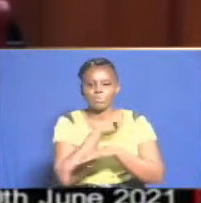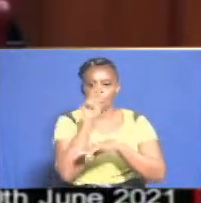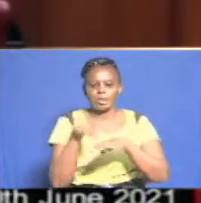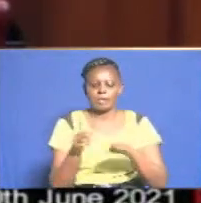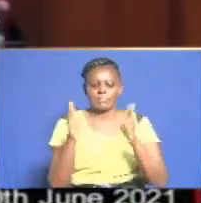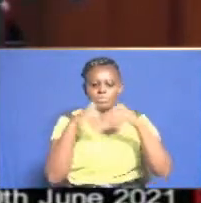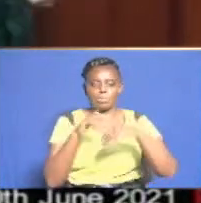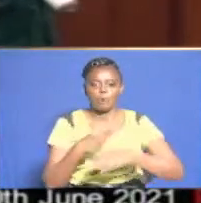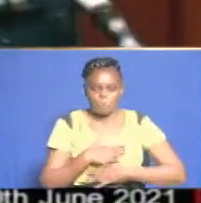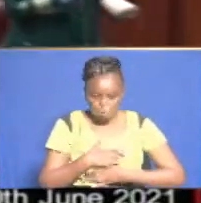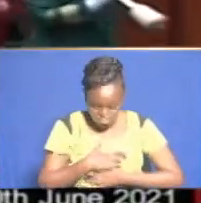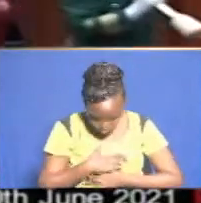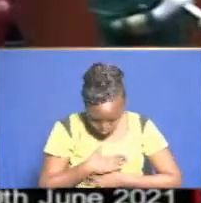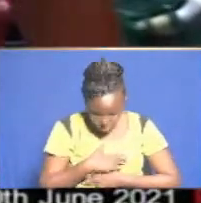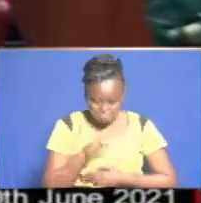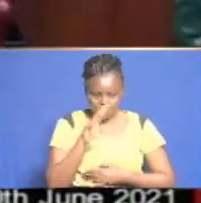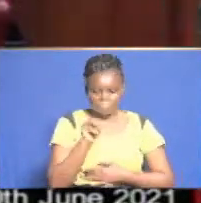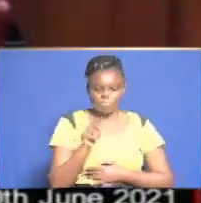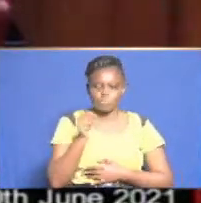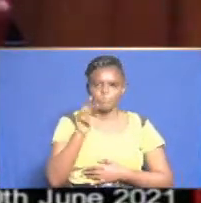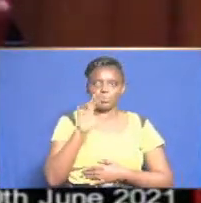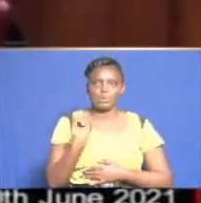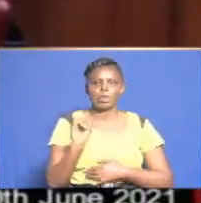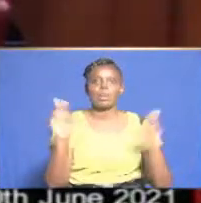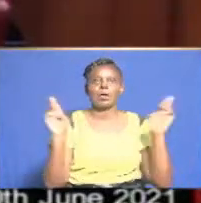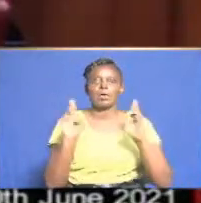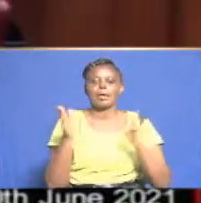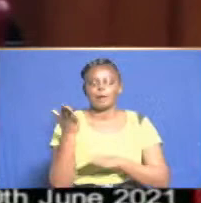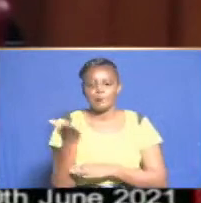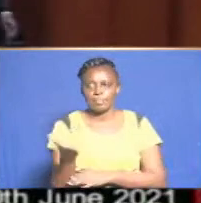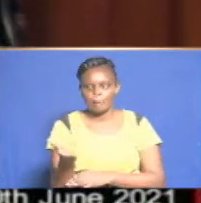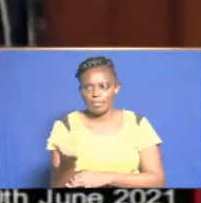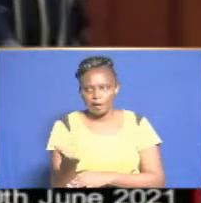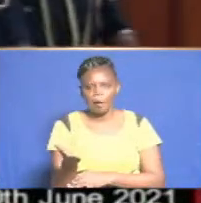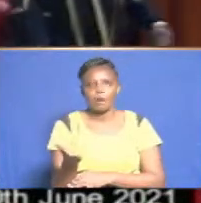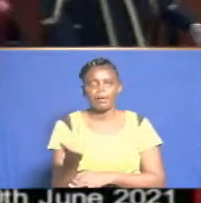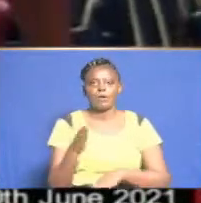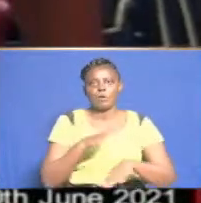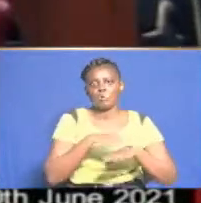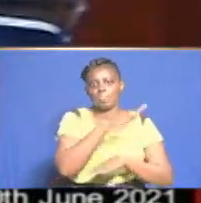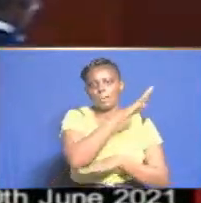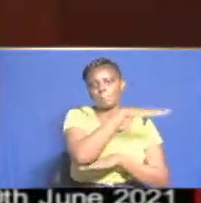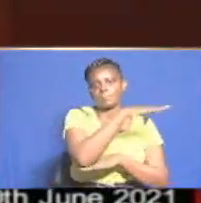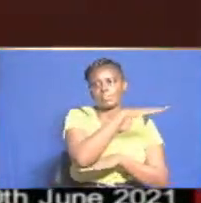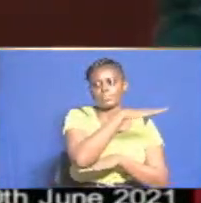Assembly, Honorable Justin Muturi, who is already in the chambers. Good afternoon.